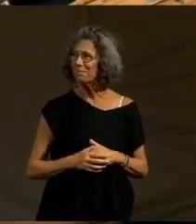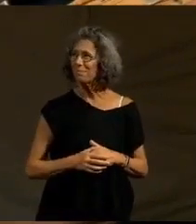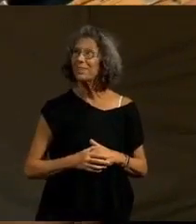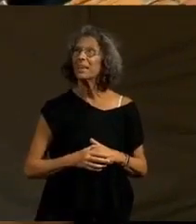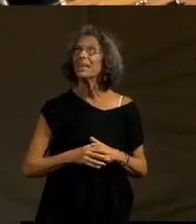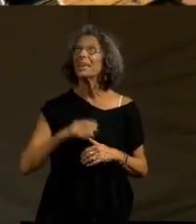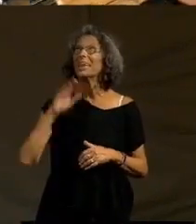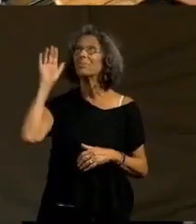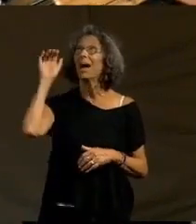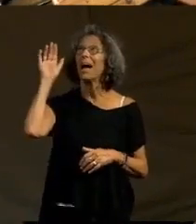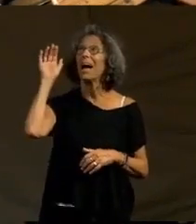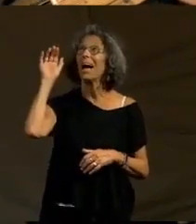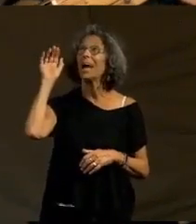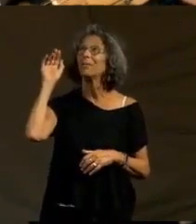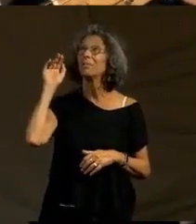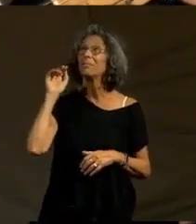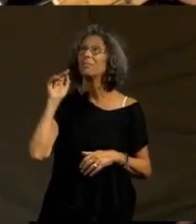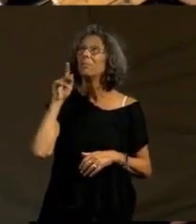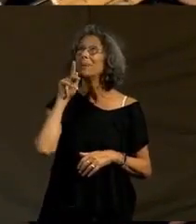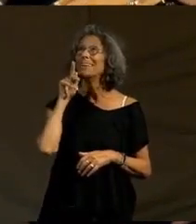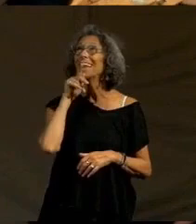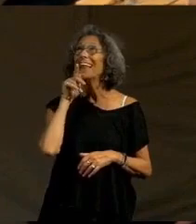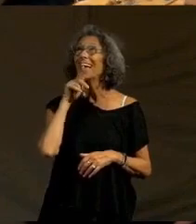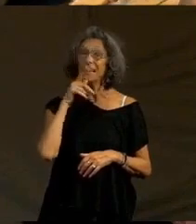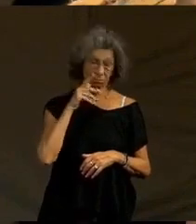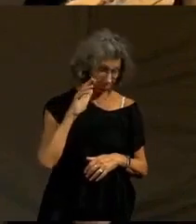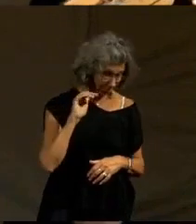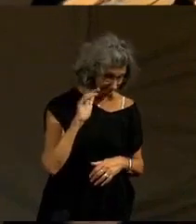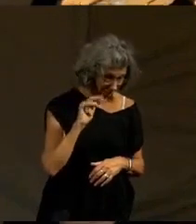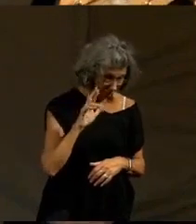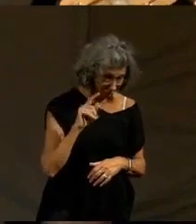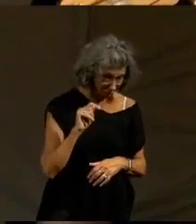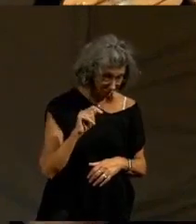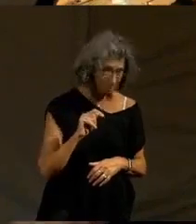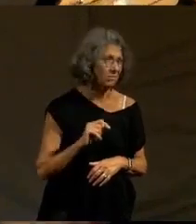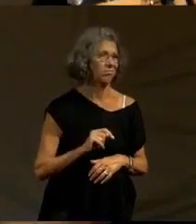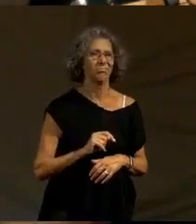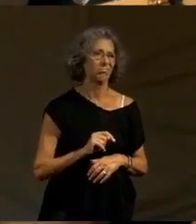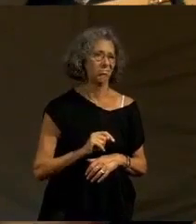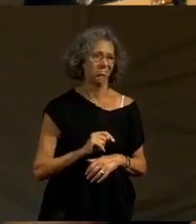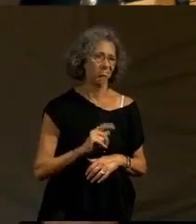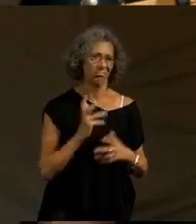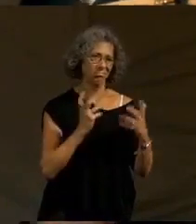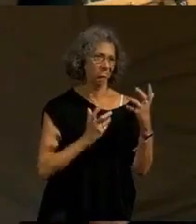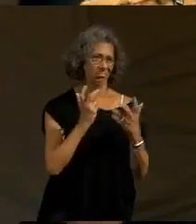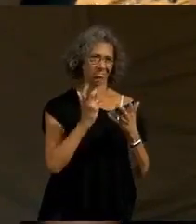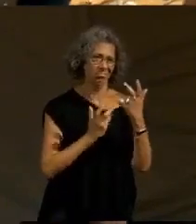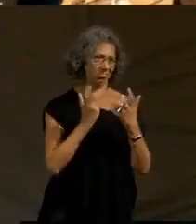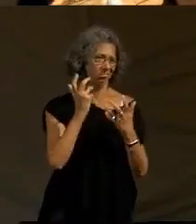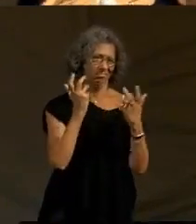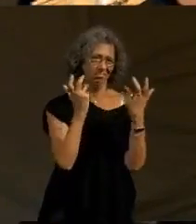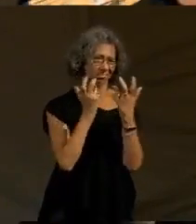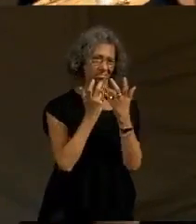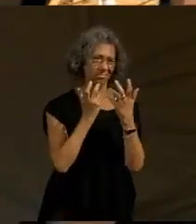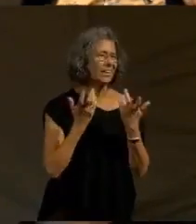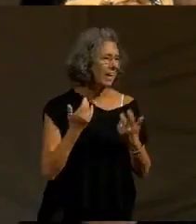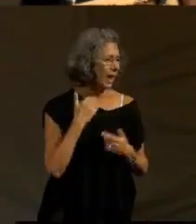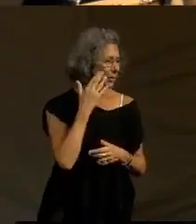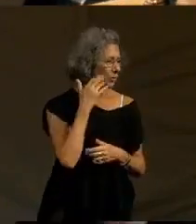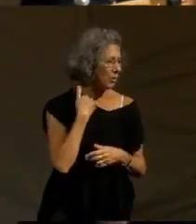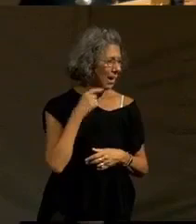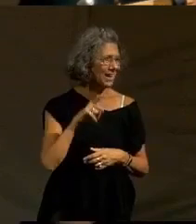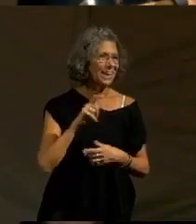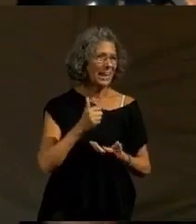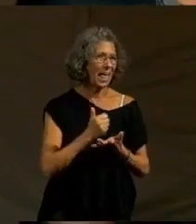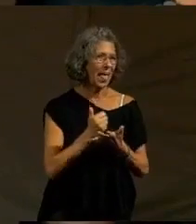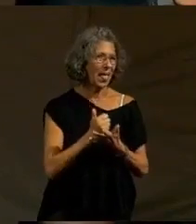Bye, Priscilla. Bye, Robert. It was not working. I knew I needed help. I found that